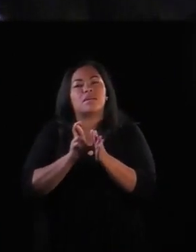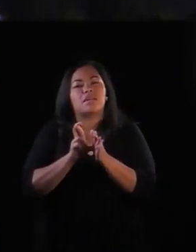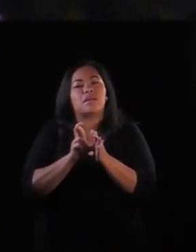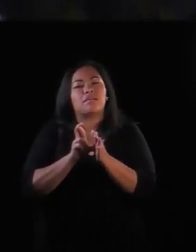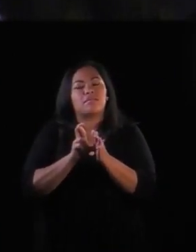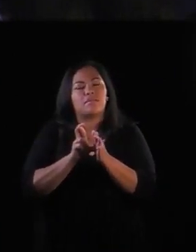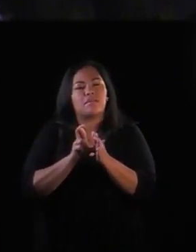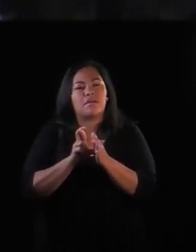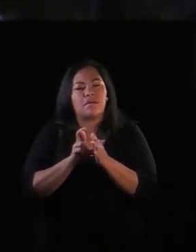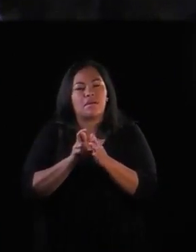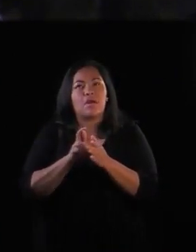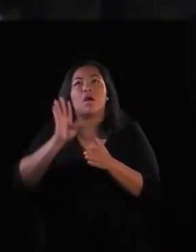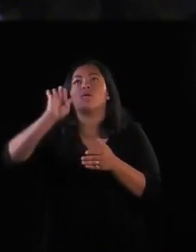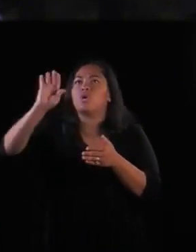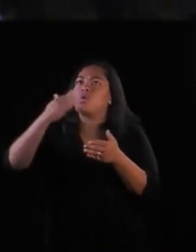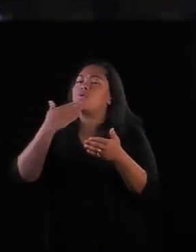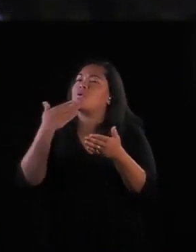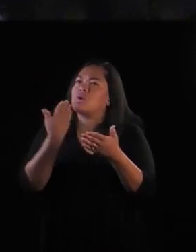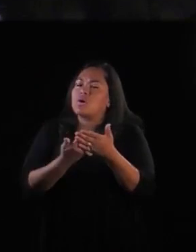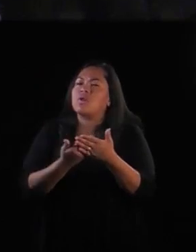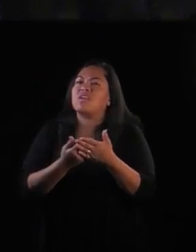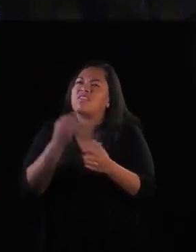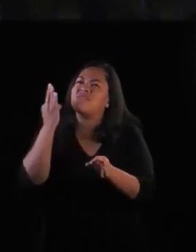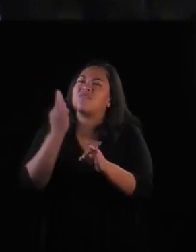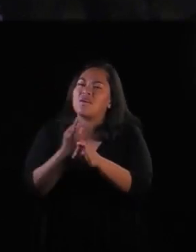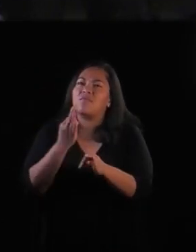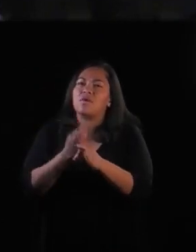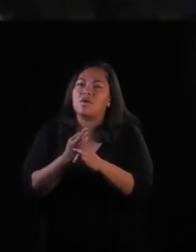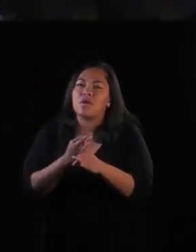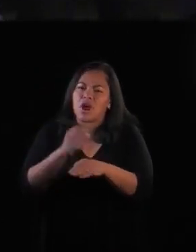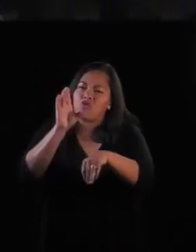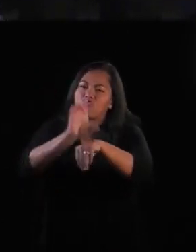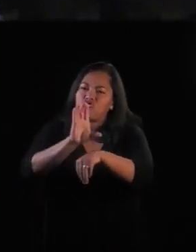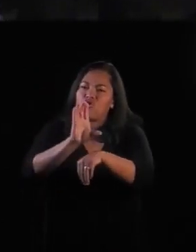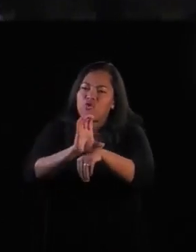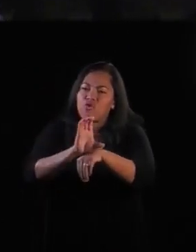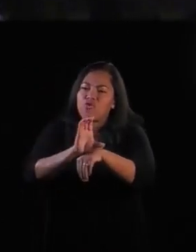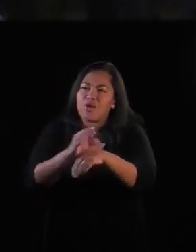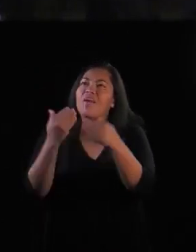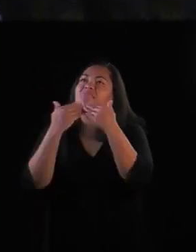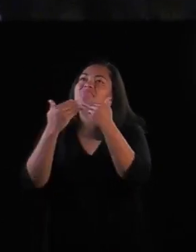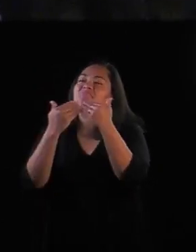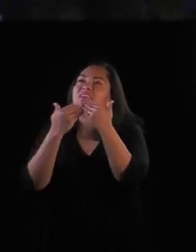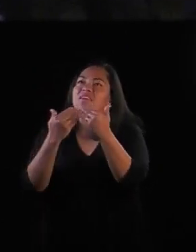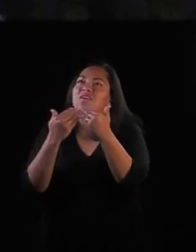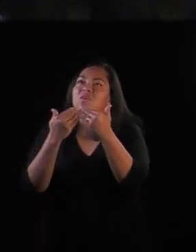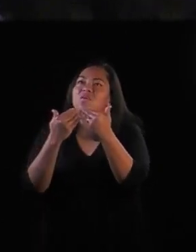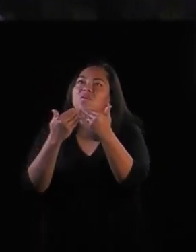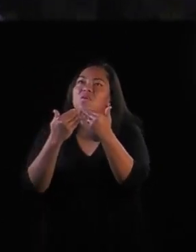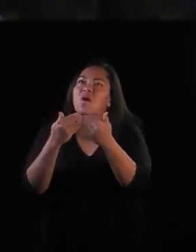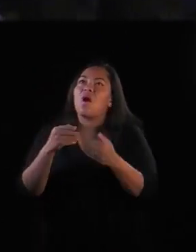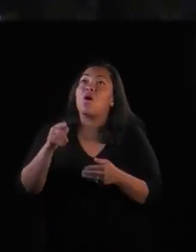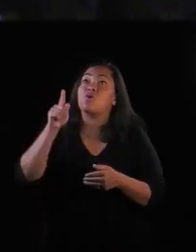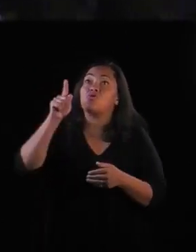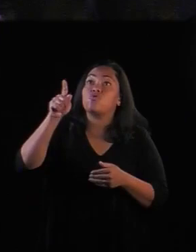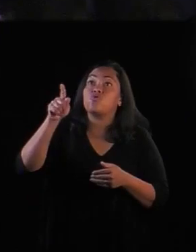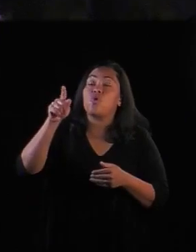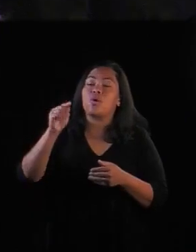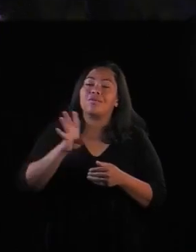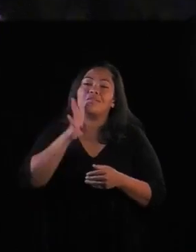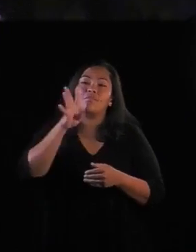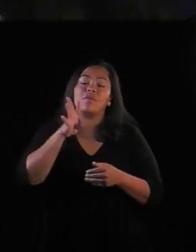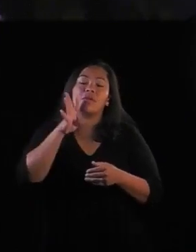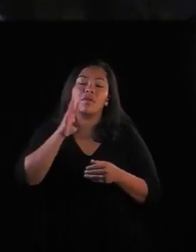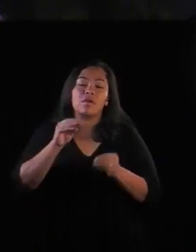Father, of your goodness and your faithfulness in our church. God, I thank you that you are speaking